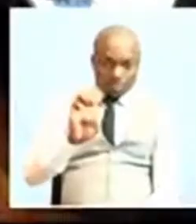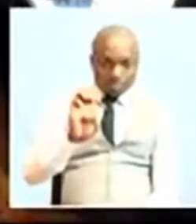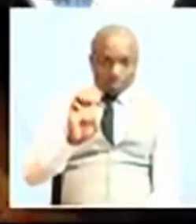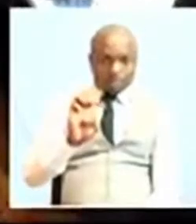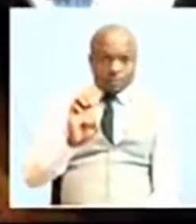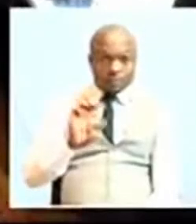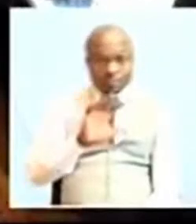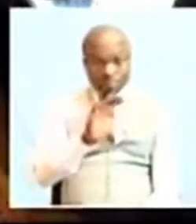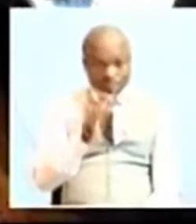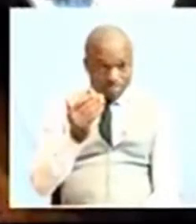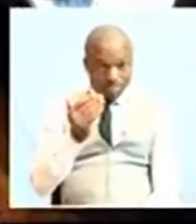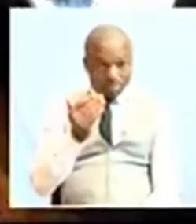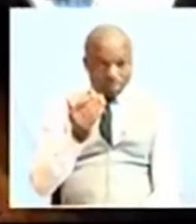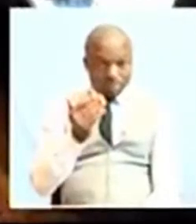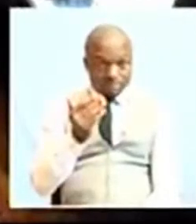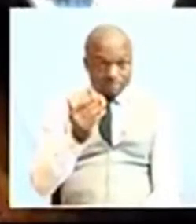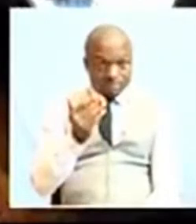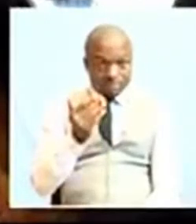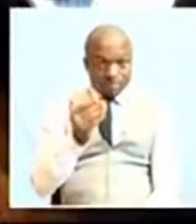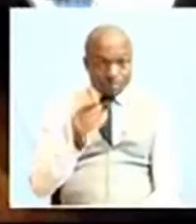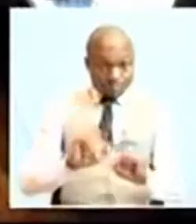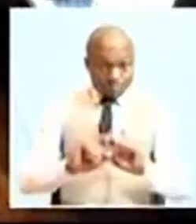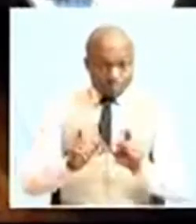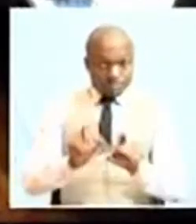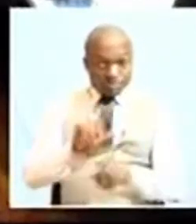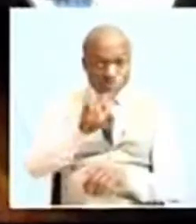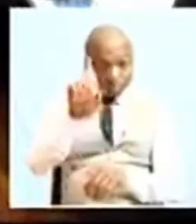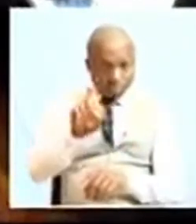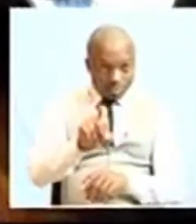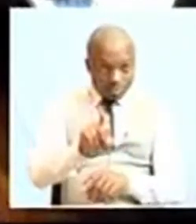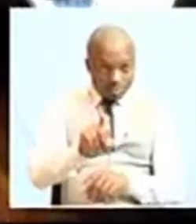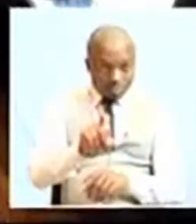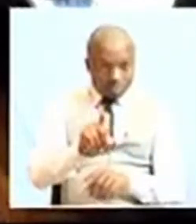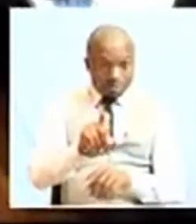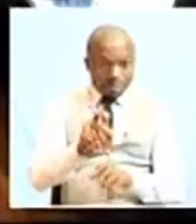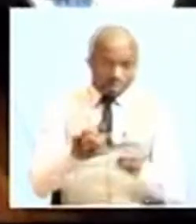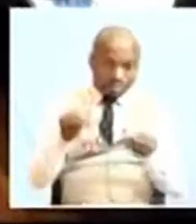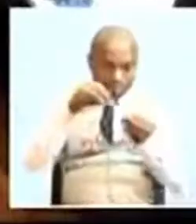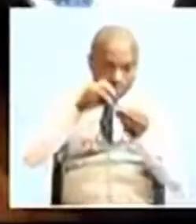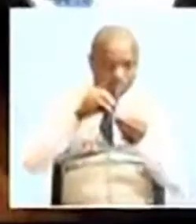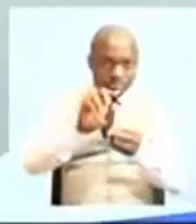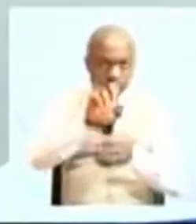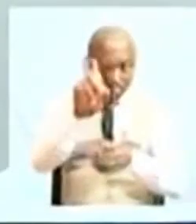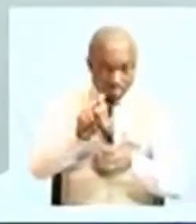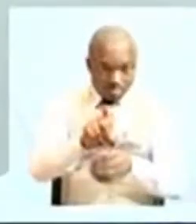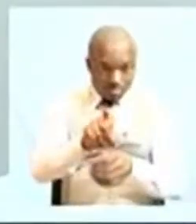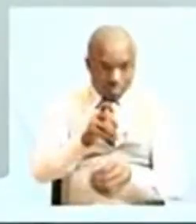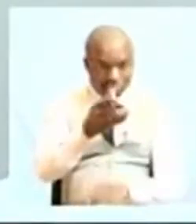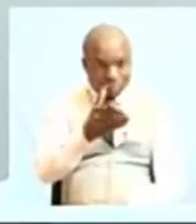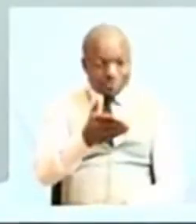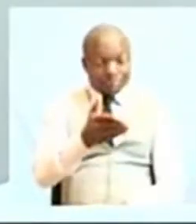You come back as it's a different one? Okay, let's have a follow-up.